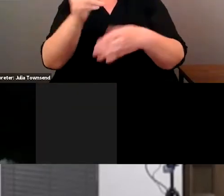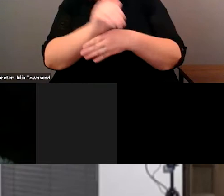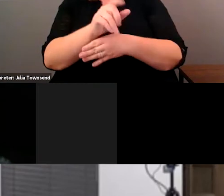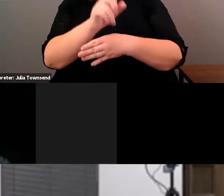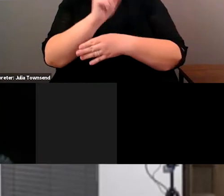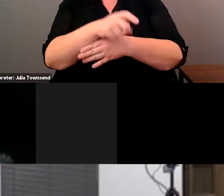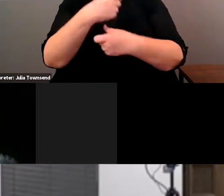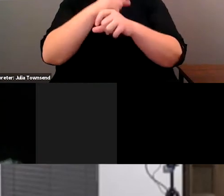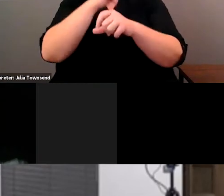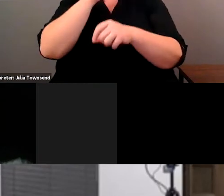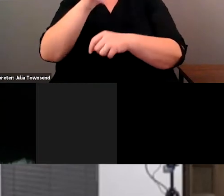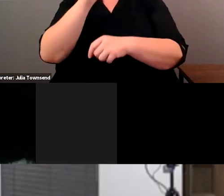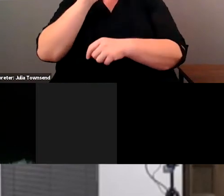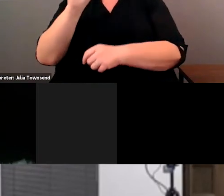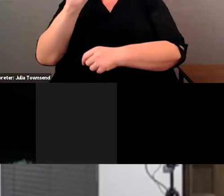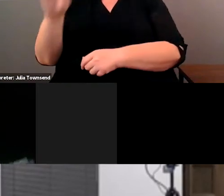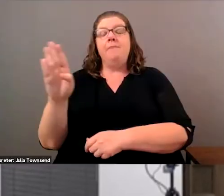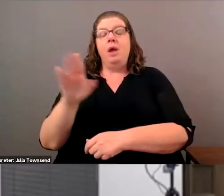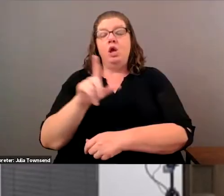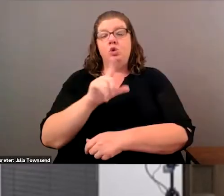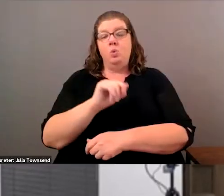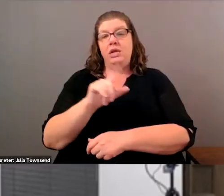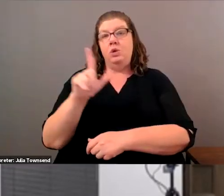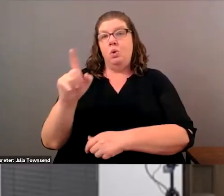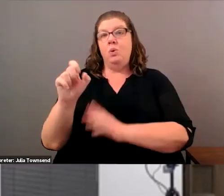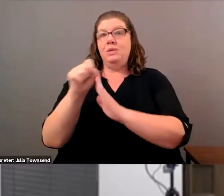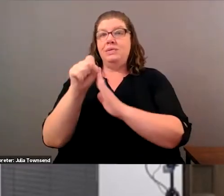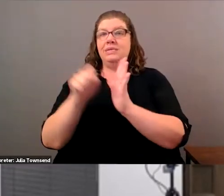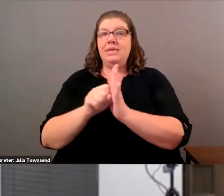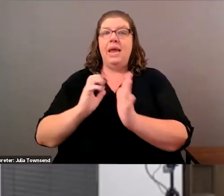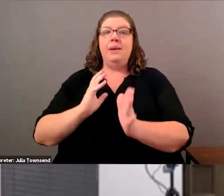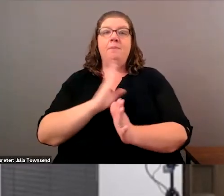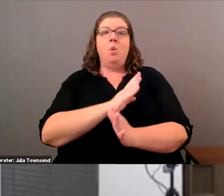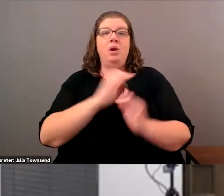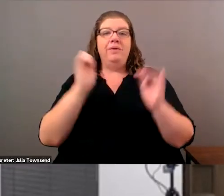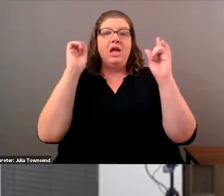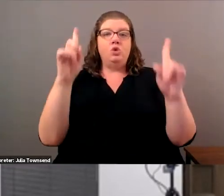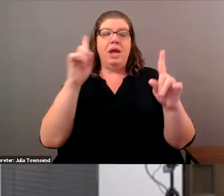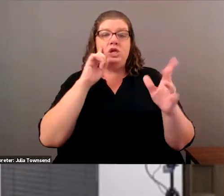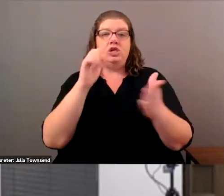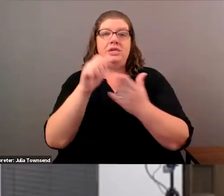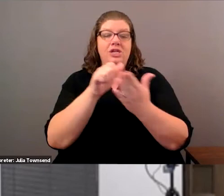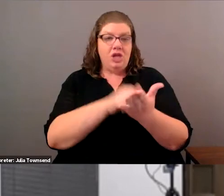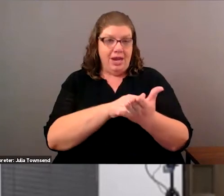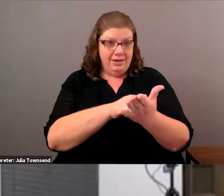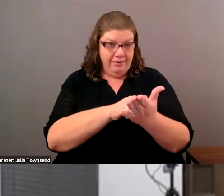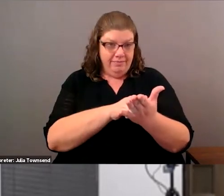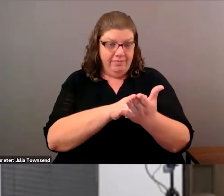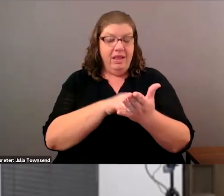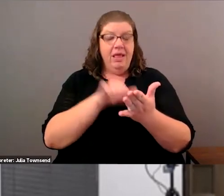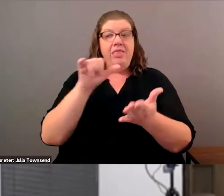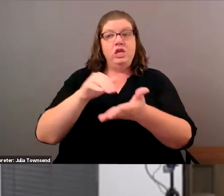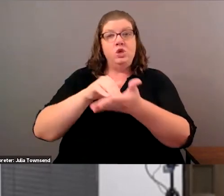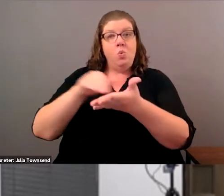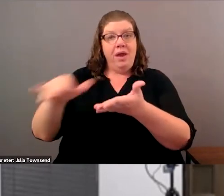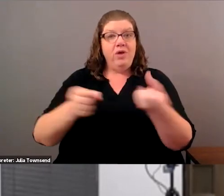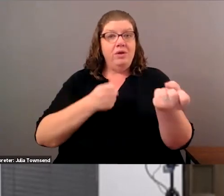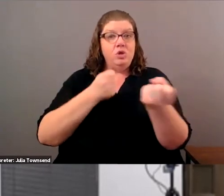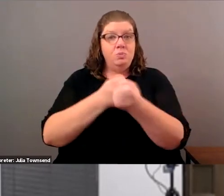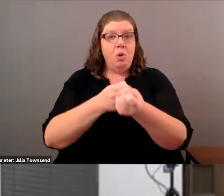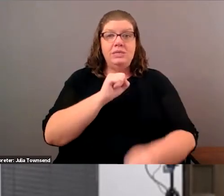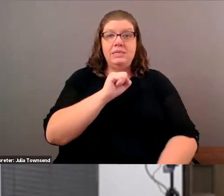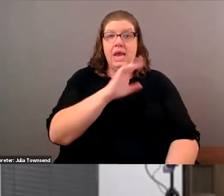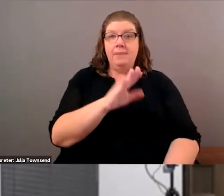make the Santa Barbara 2021 State Board of Education agenda. This waiver has support from the Santa Barbara